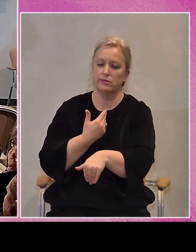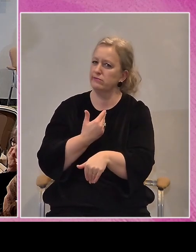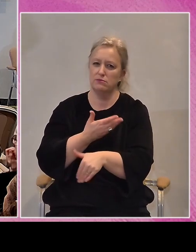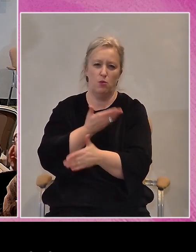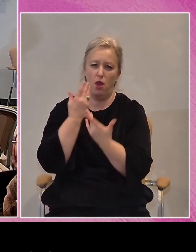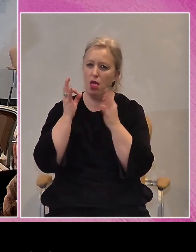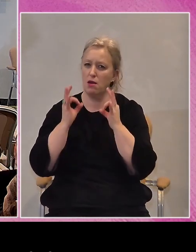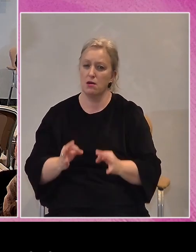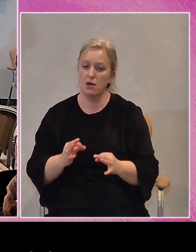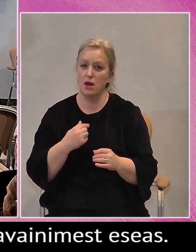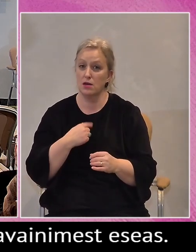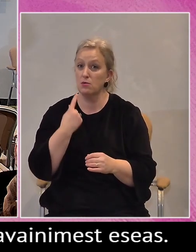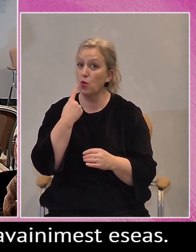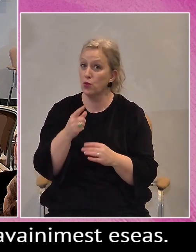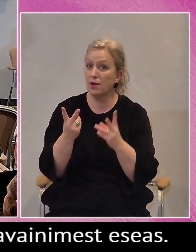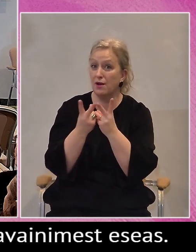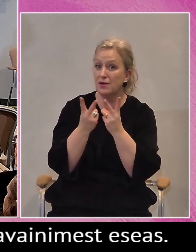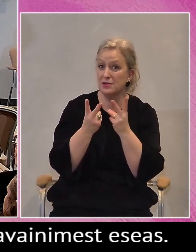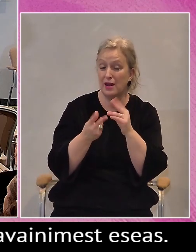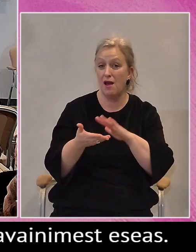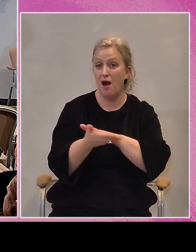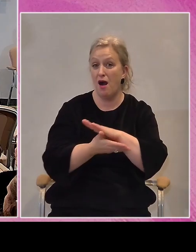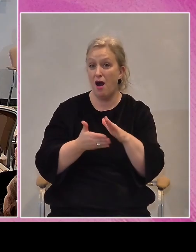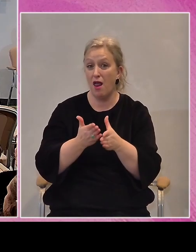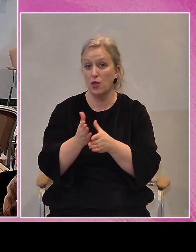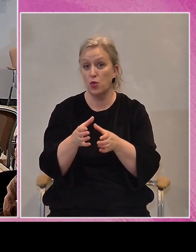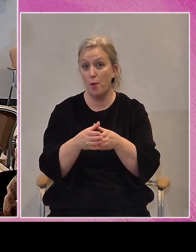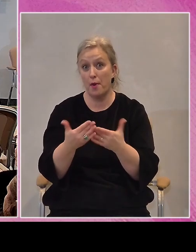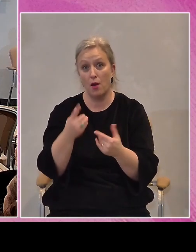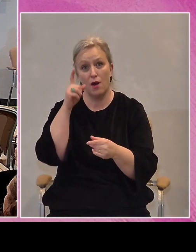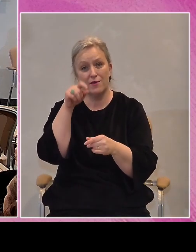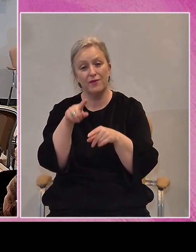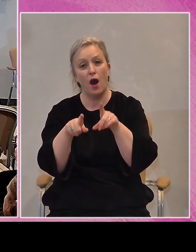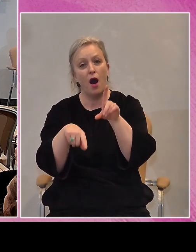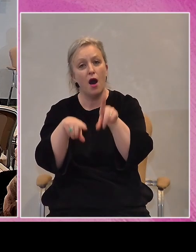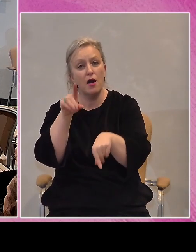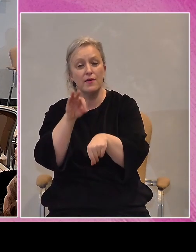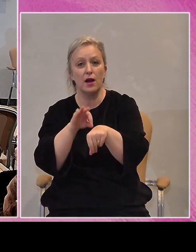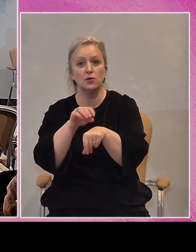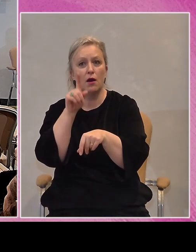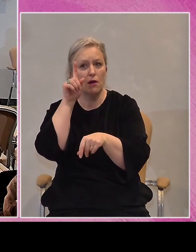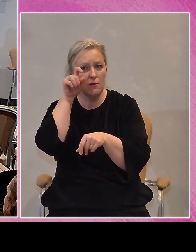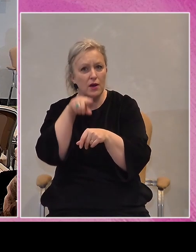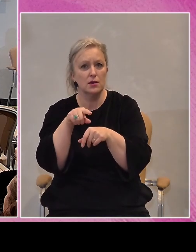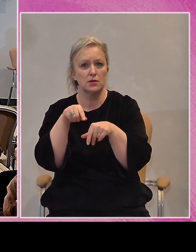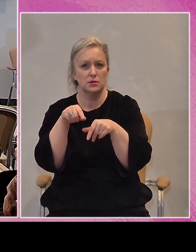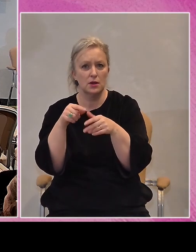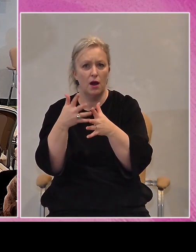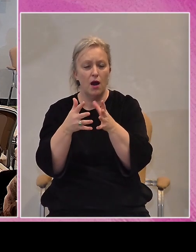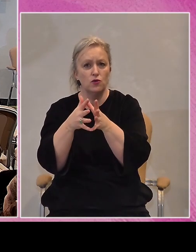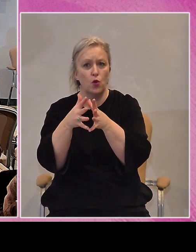Minimizing patient symptoms is not fair. And also, when we speak about the